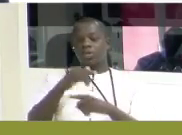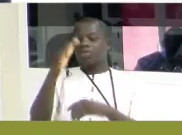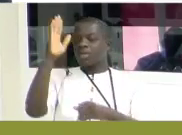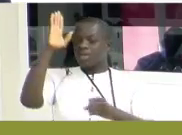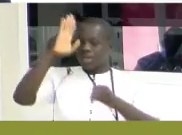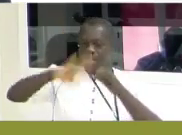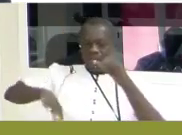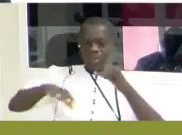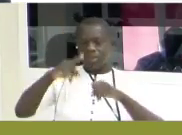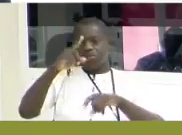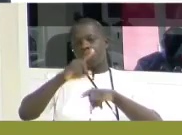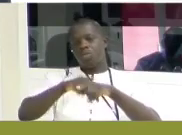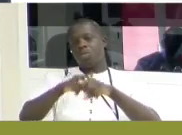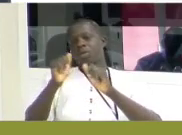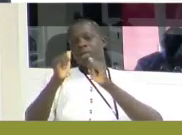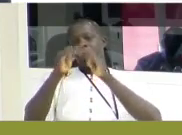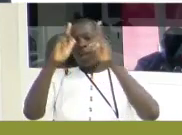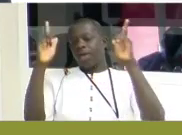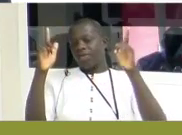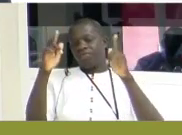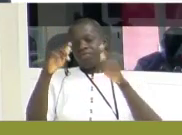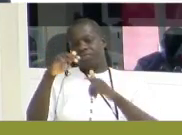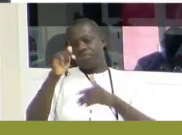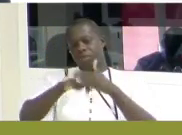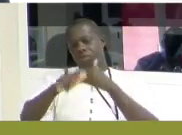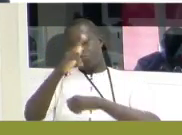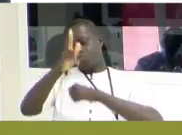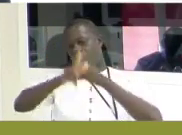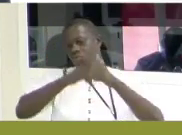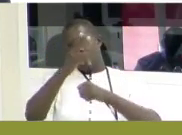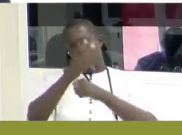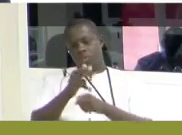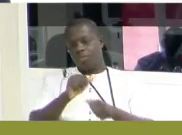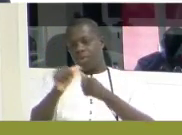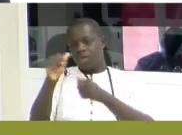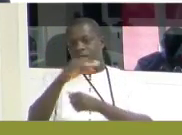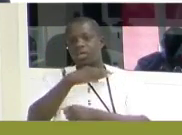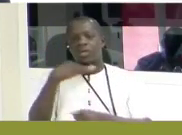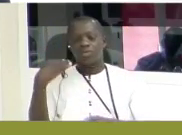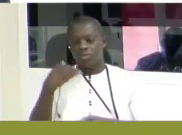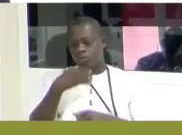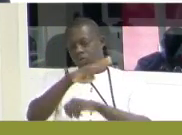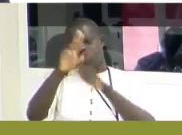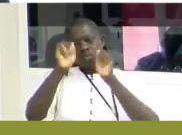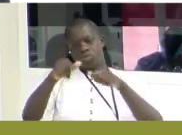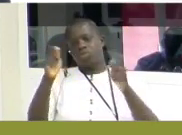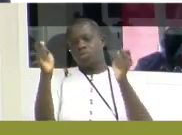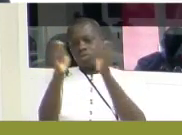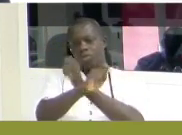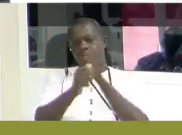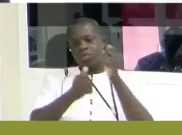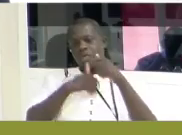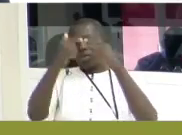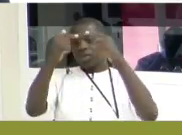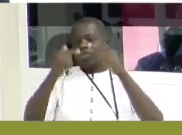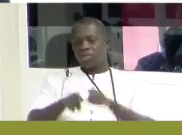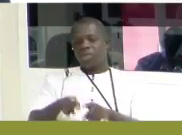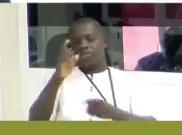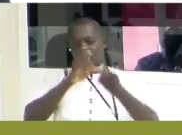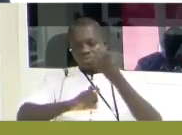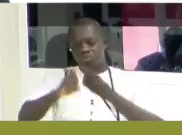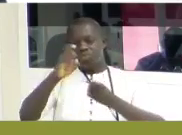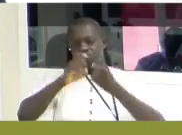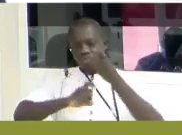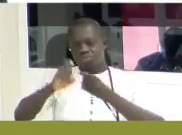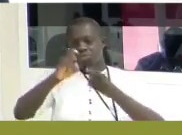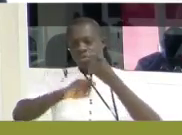to be honest. It's either you kill me, but I'm not going to change my statement. So he repeated this several times. He was the only one